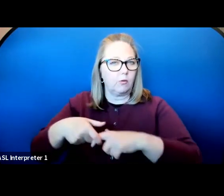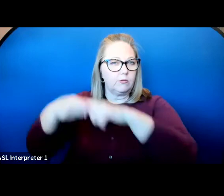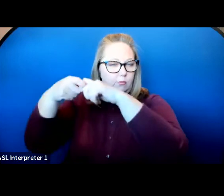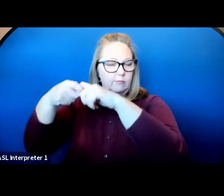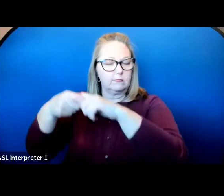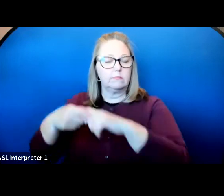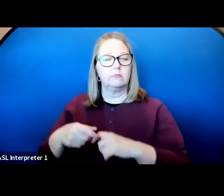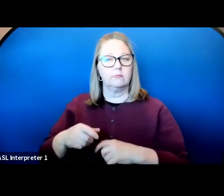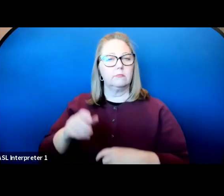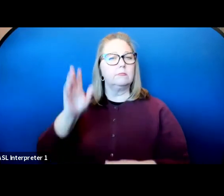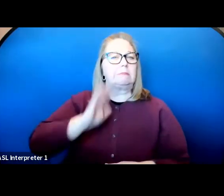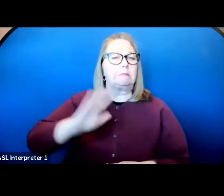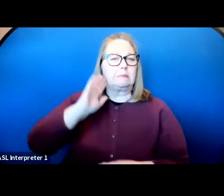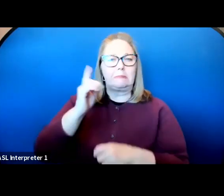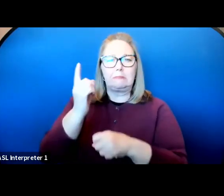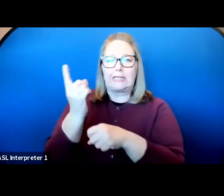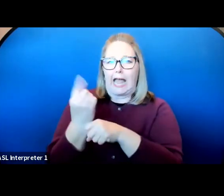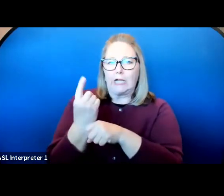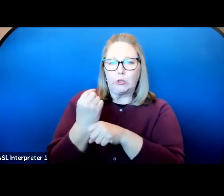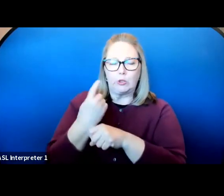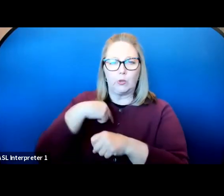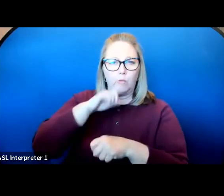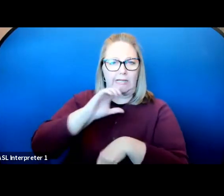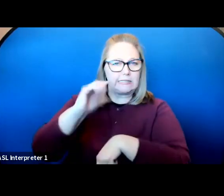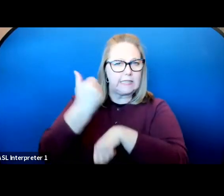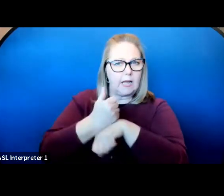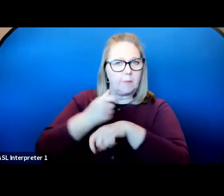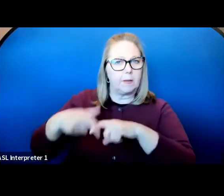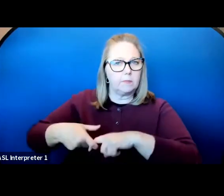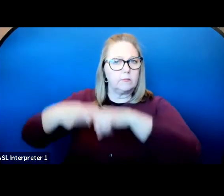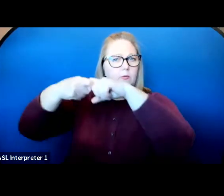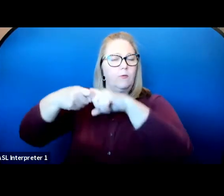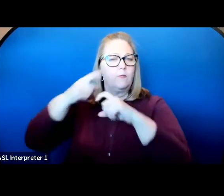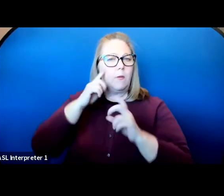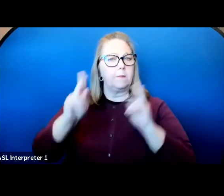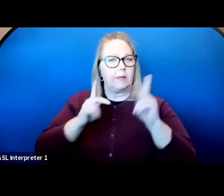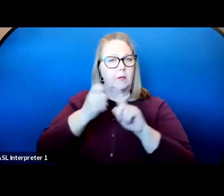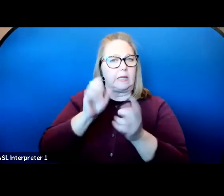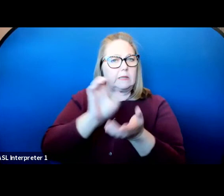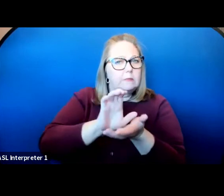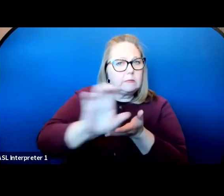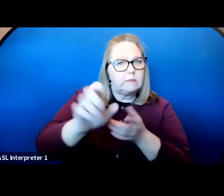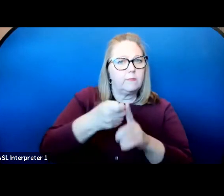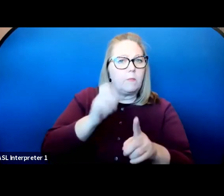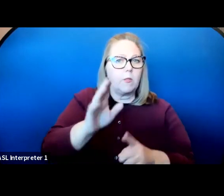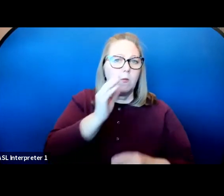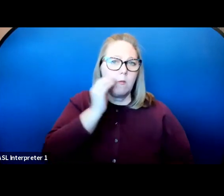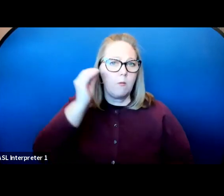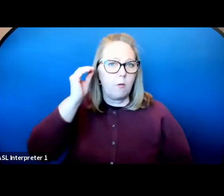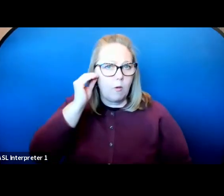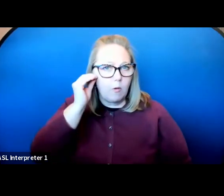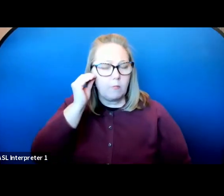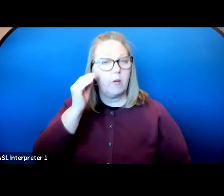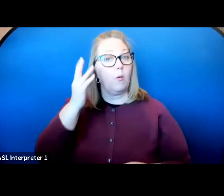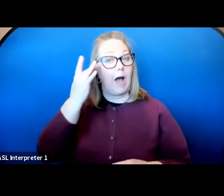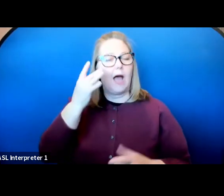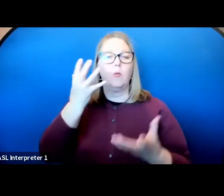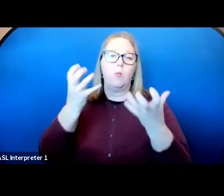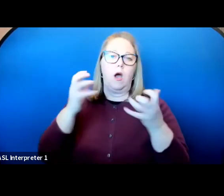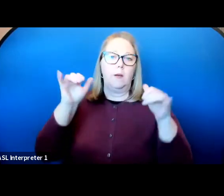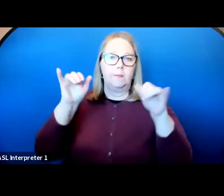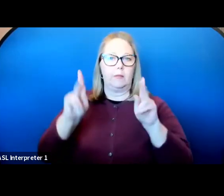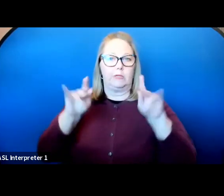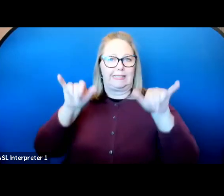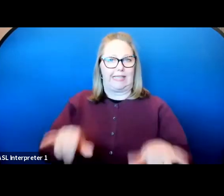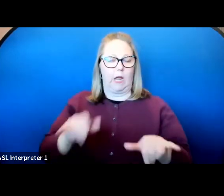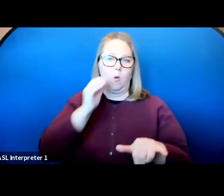in the COVID-19 pandemic in an effort to help everyone be able to stay home for Nevada and slow the spread of